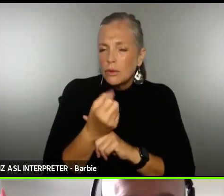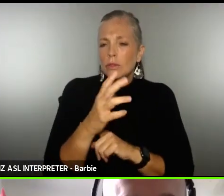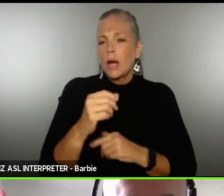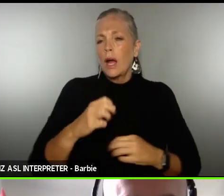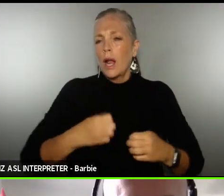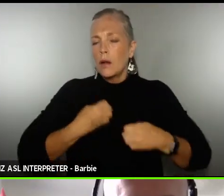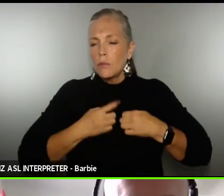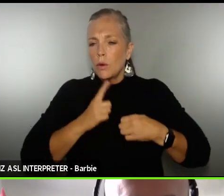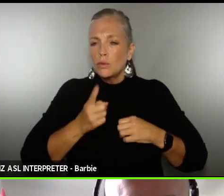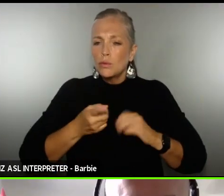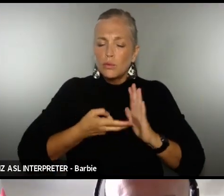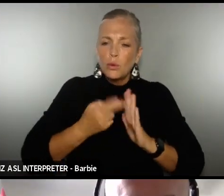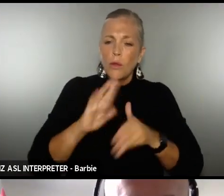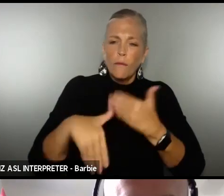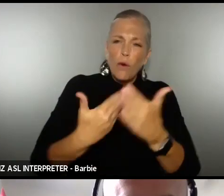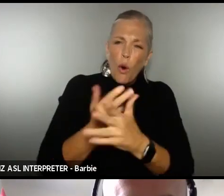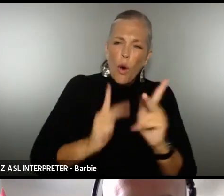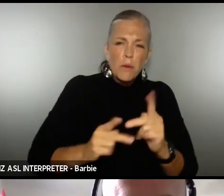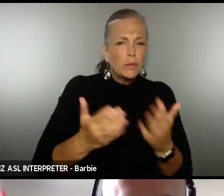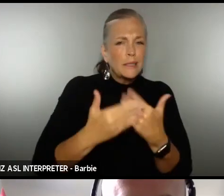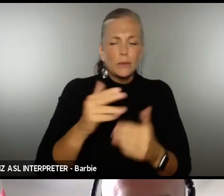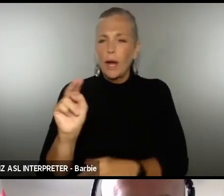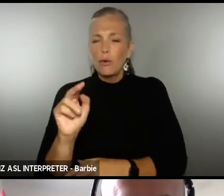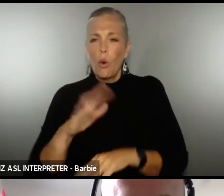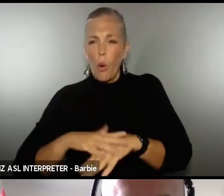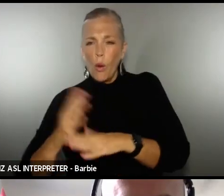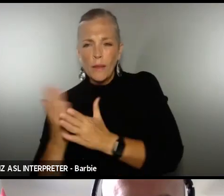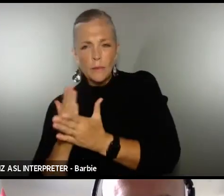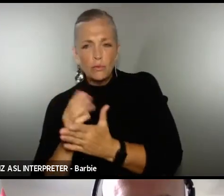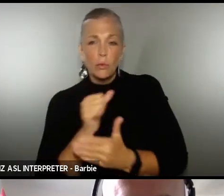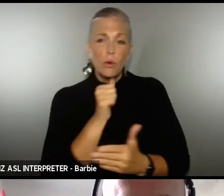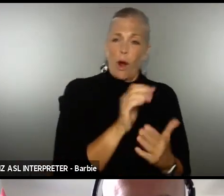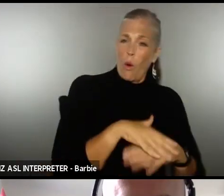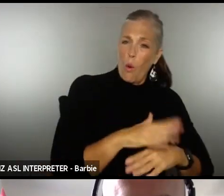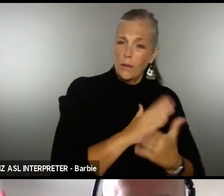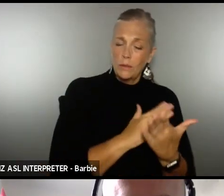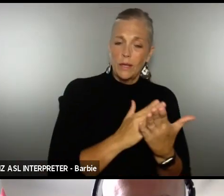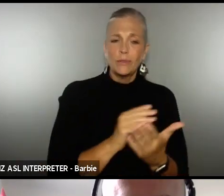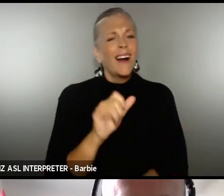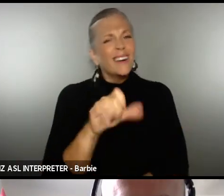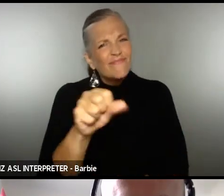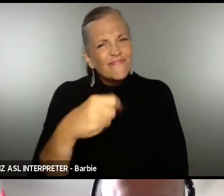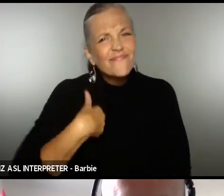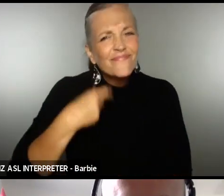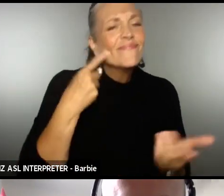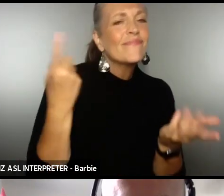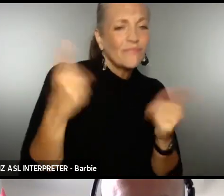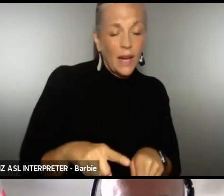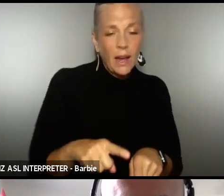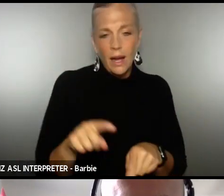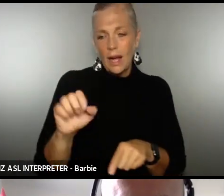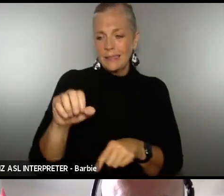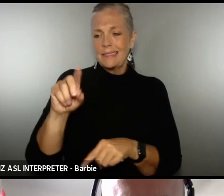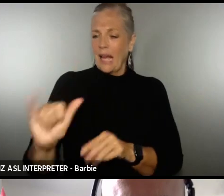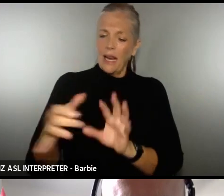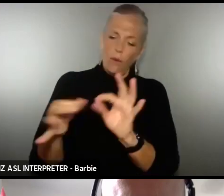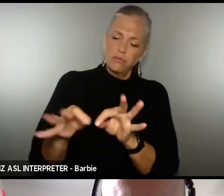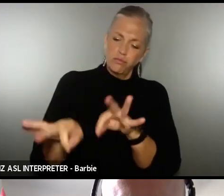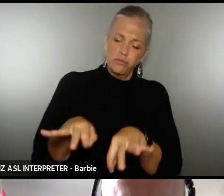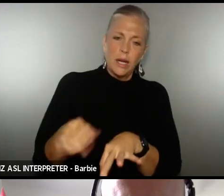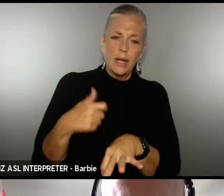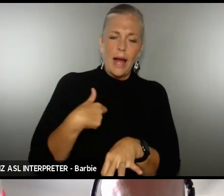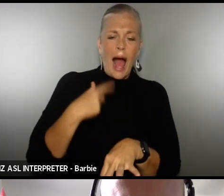spectrum or otherwise. Yep, absolutely. And to add on that, actually, I was telling Teddy this the other day, I think of art in the way of like a pie.